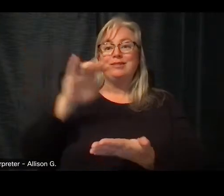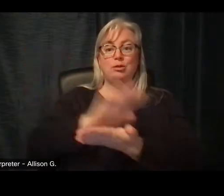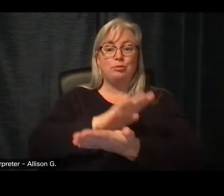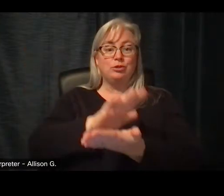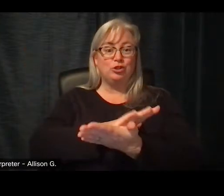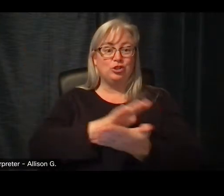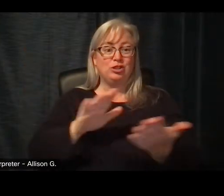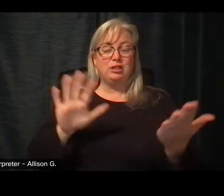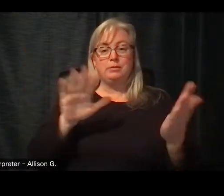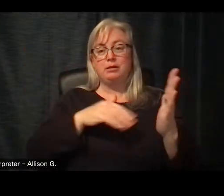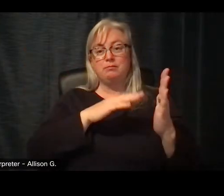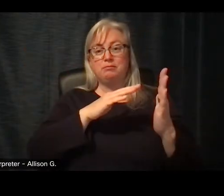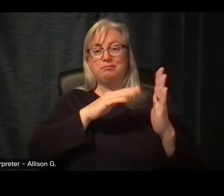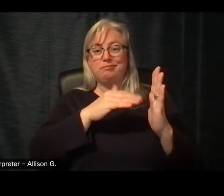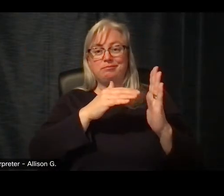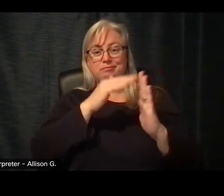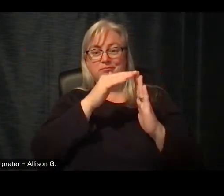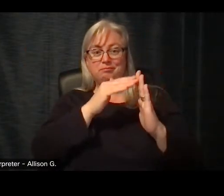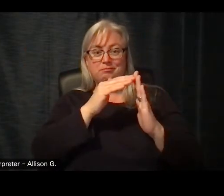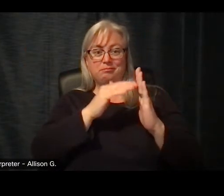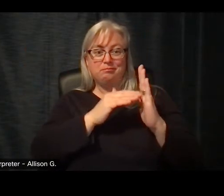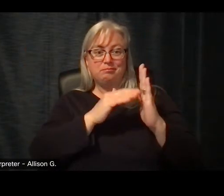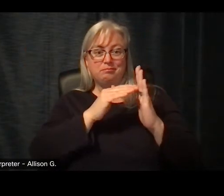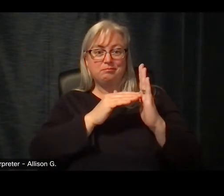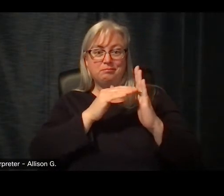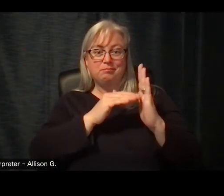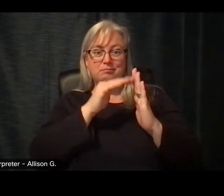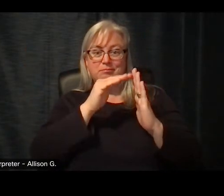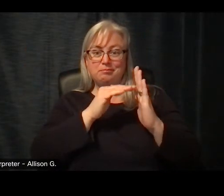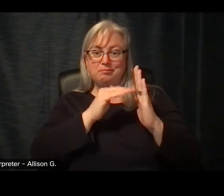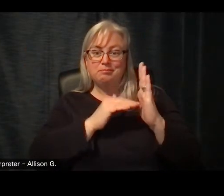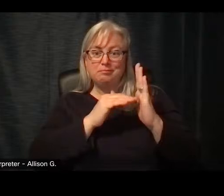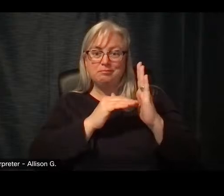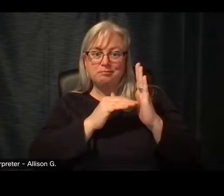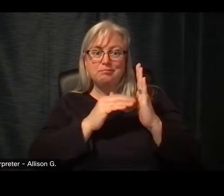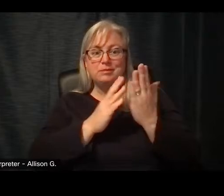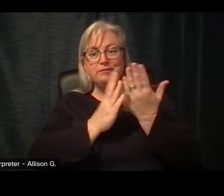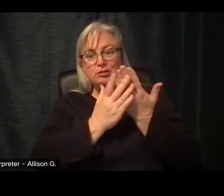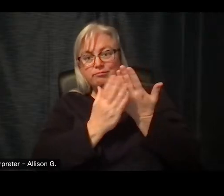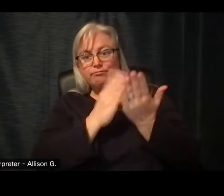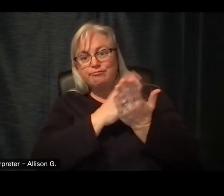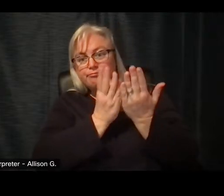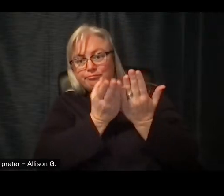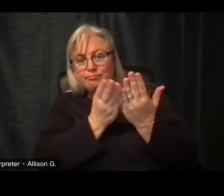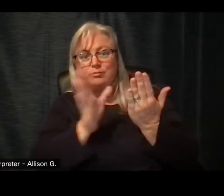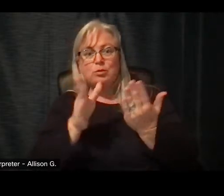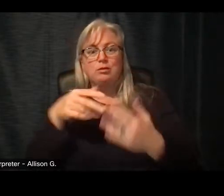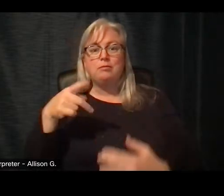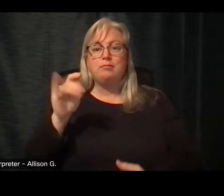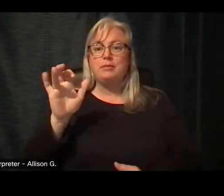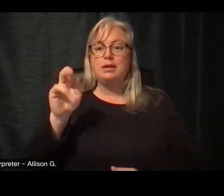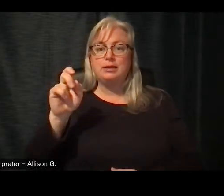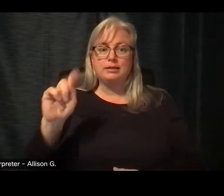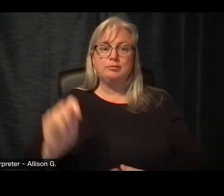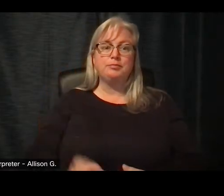about I want to say maybe a little bit into a third of the way into the packet you have in front of you.